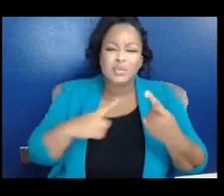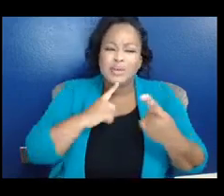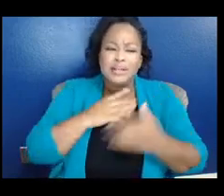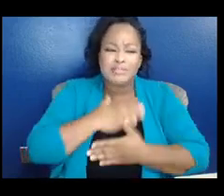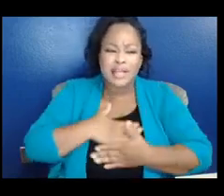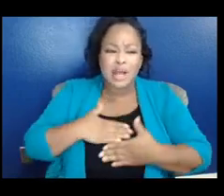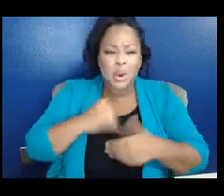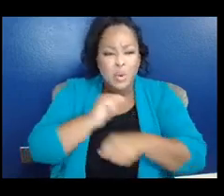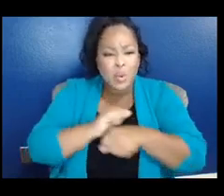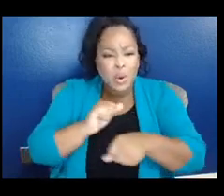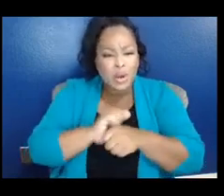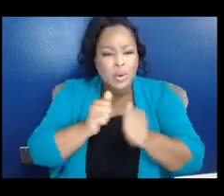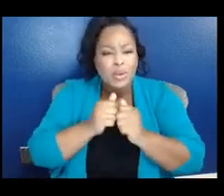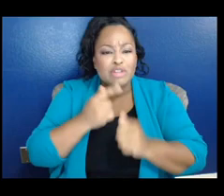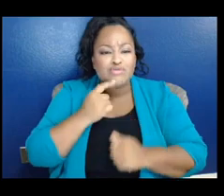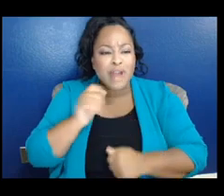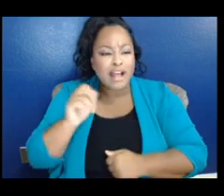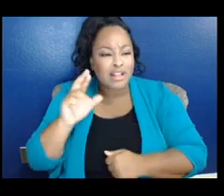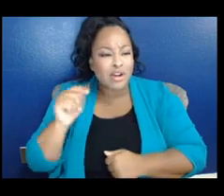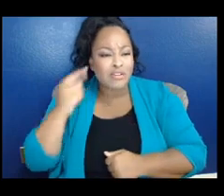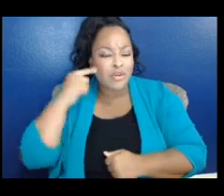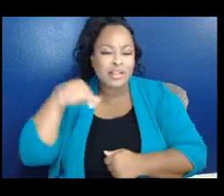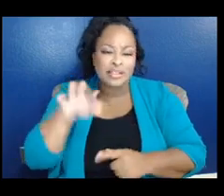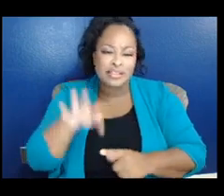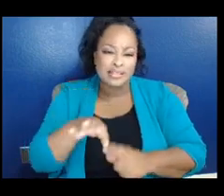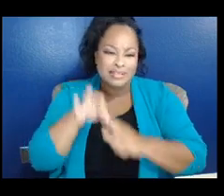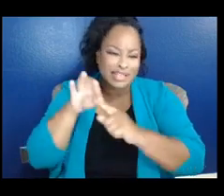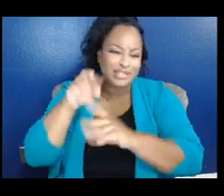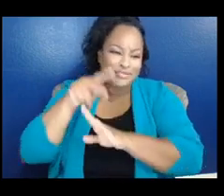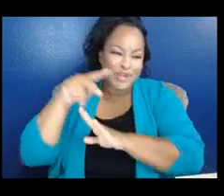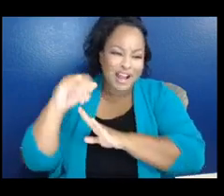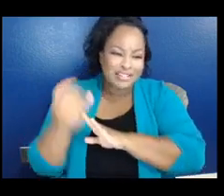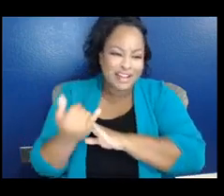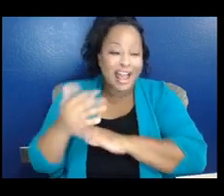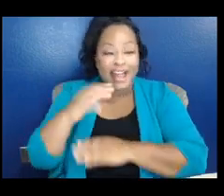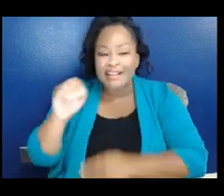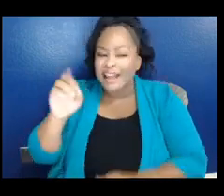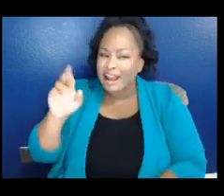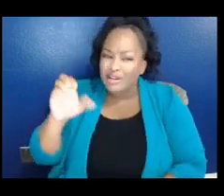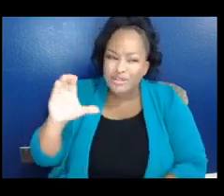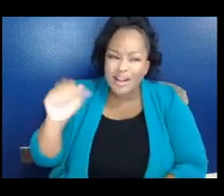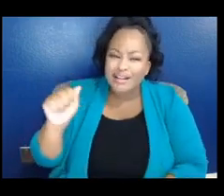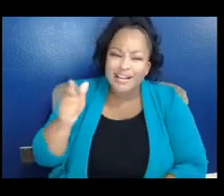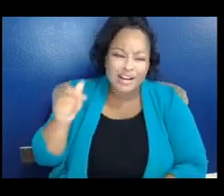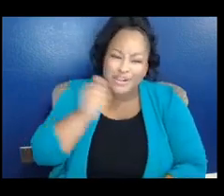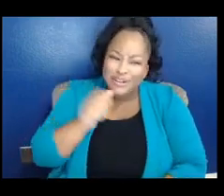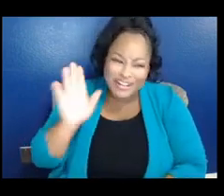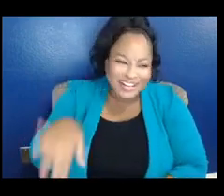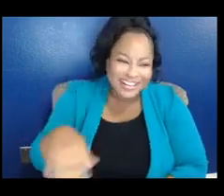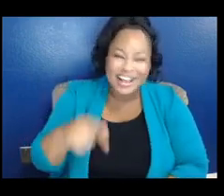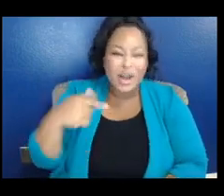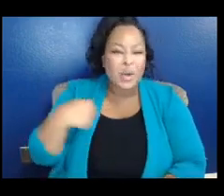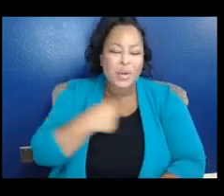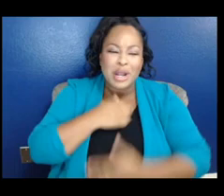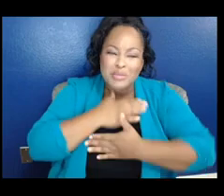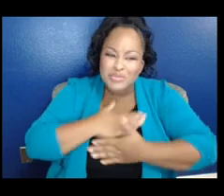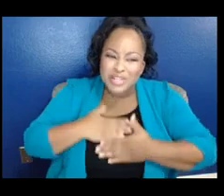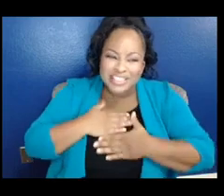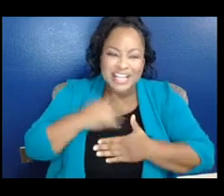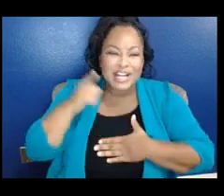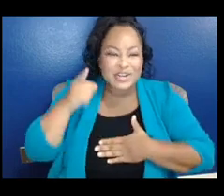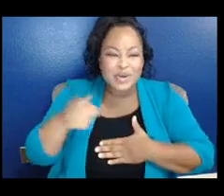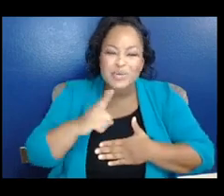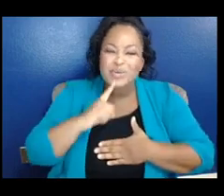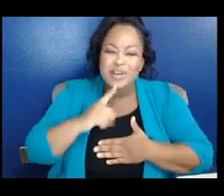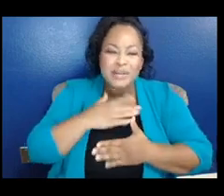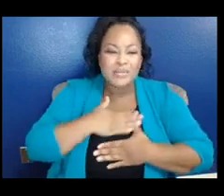a pleasure working with Red Alert on this special project. And Erica girl, we